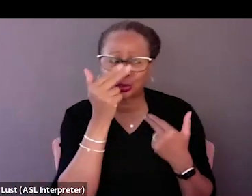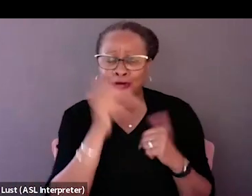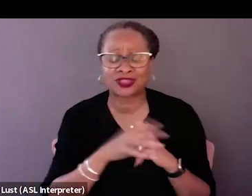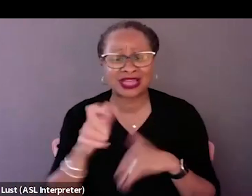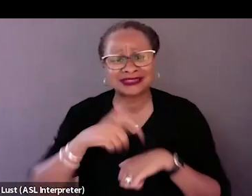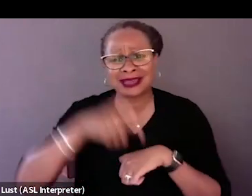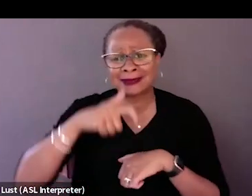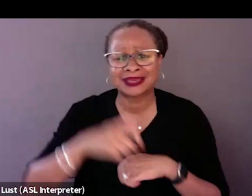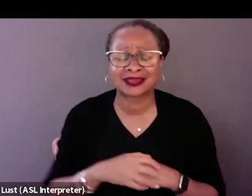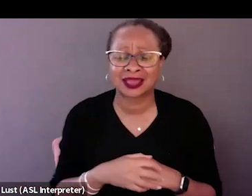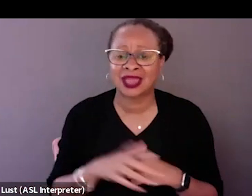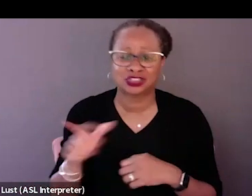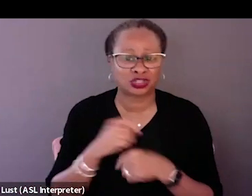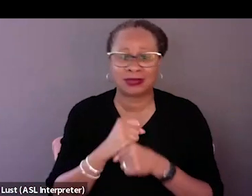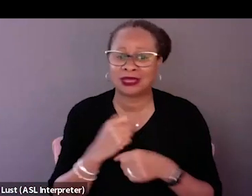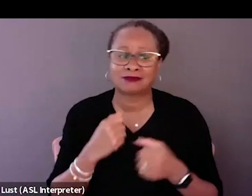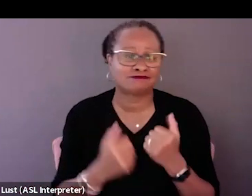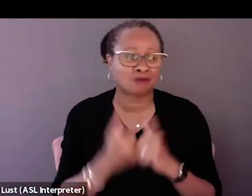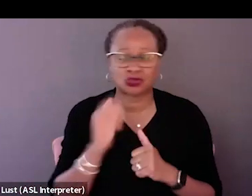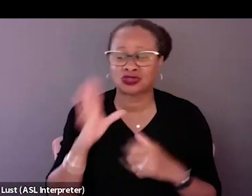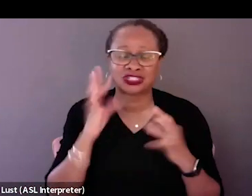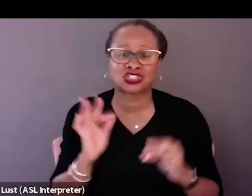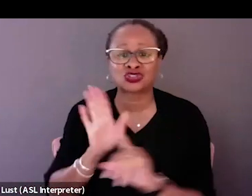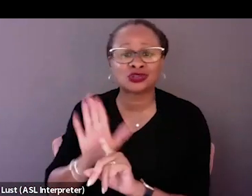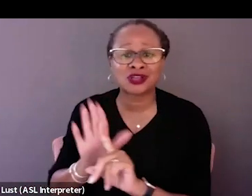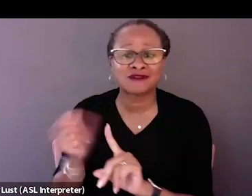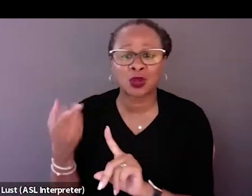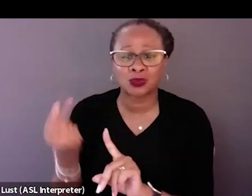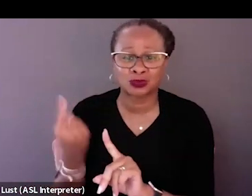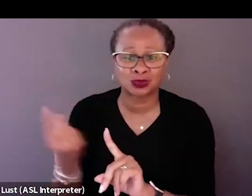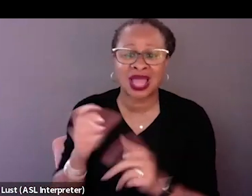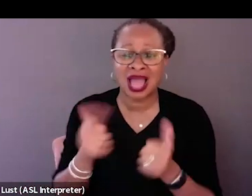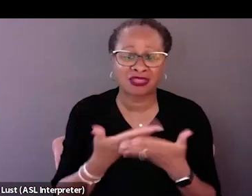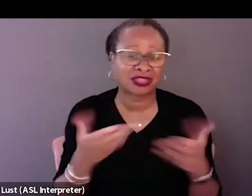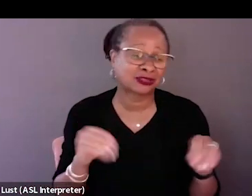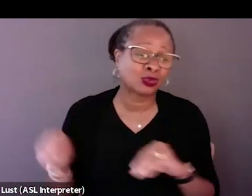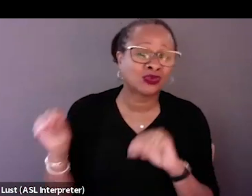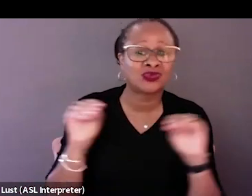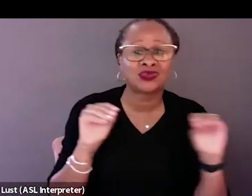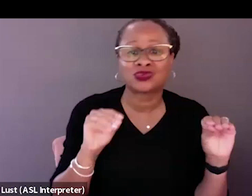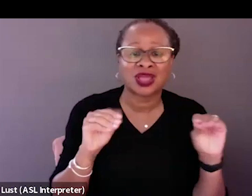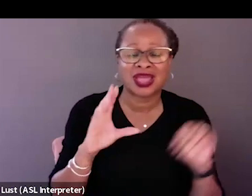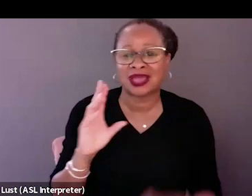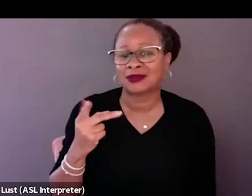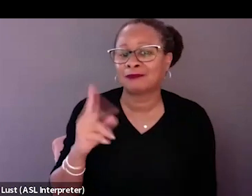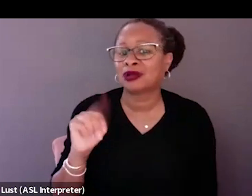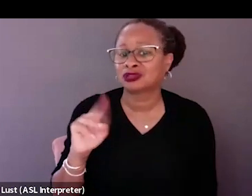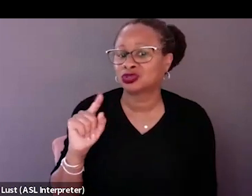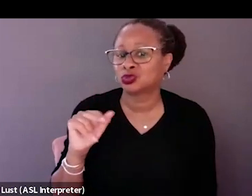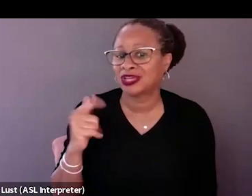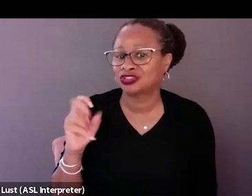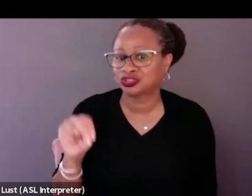made most of those decisions on her own. How things move and the punctuation